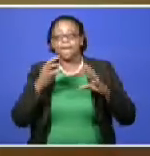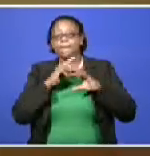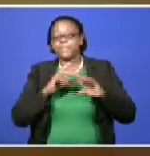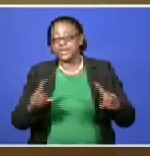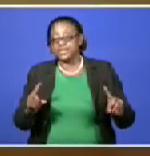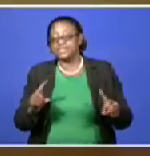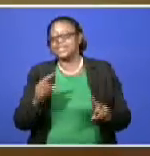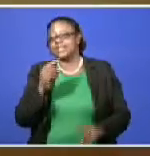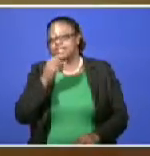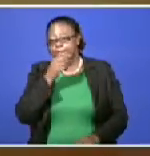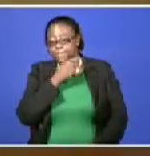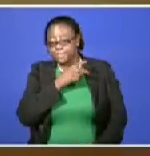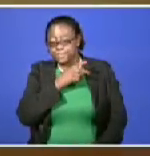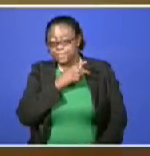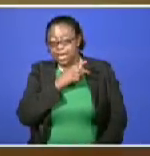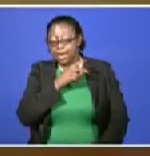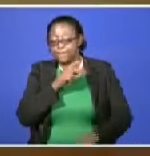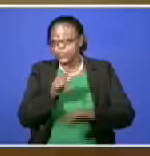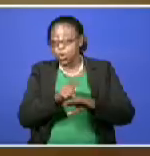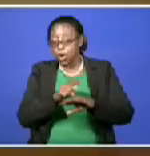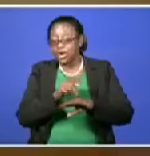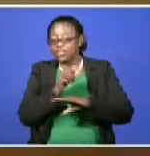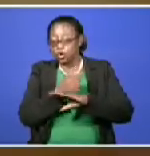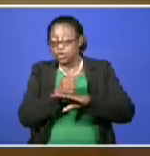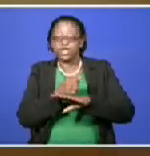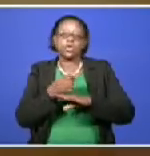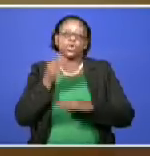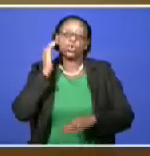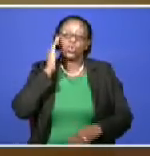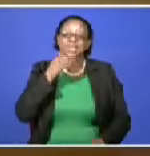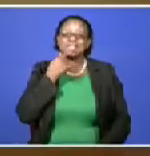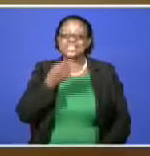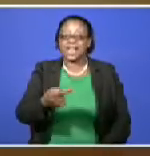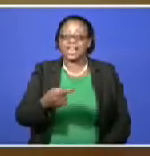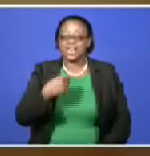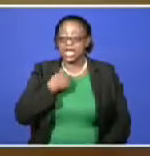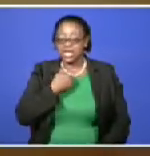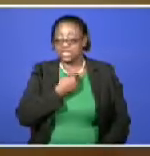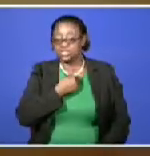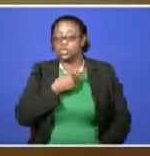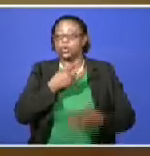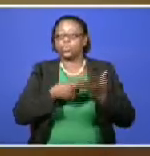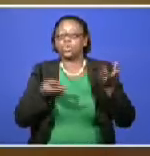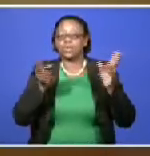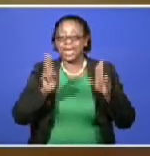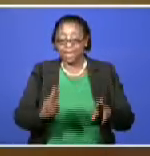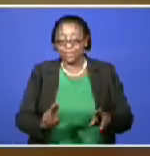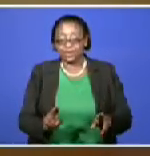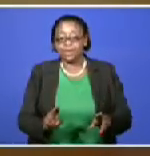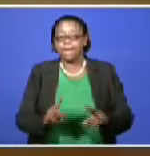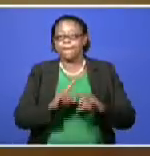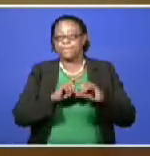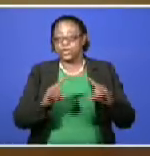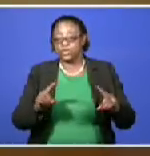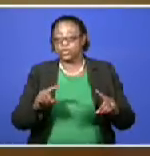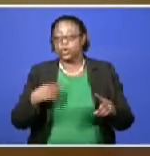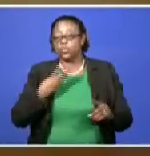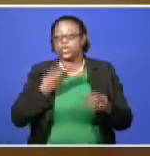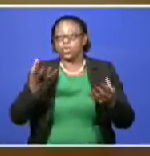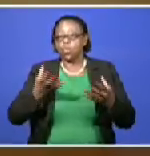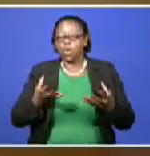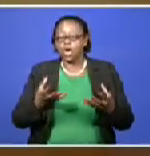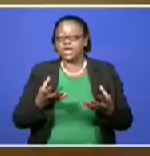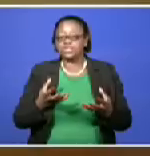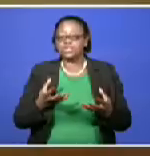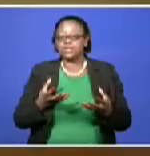their statement. They will be speaking to their customers, and they will be advising those customers on what they should be doing. But again, what we want to do is to